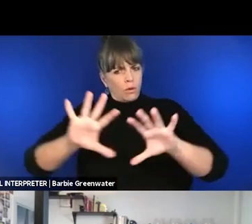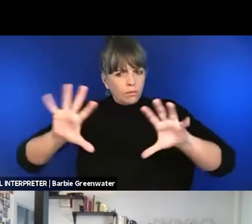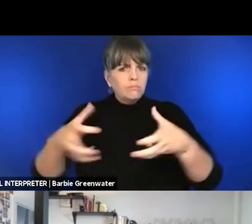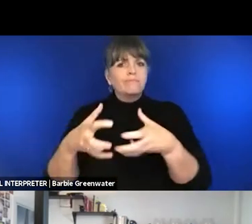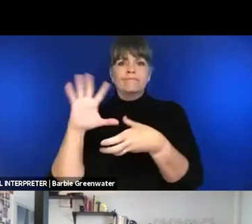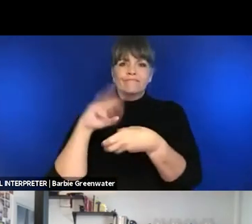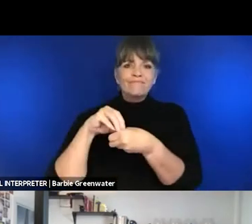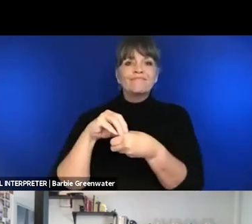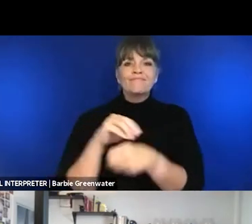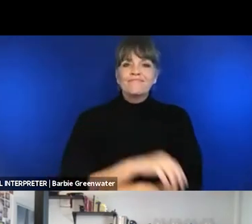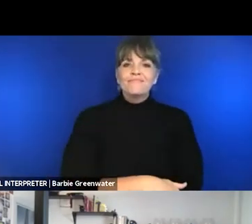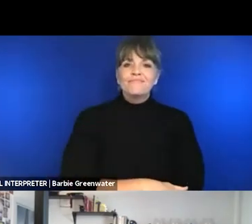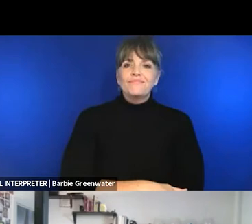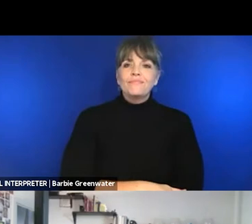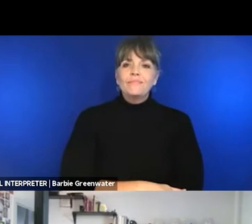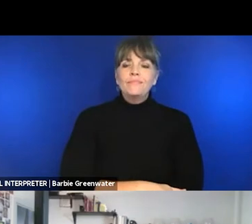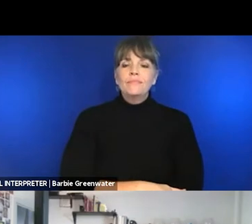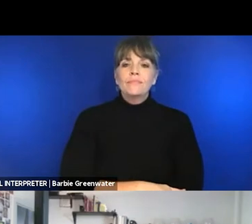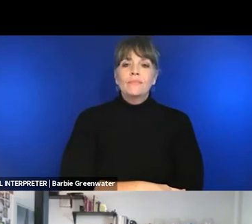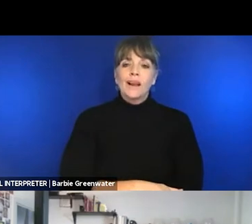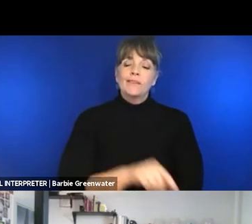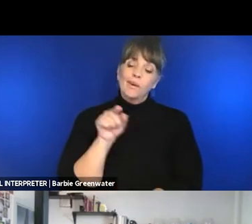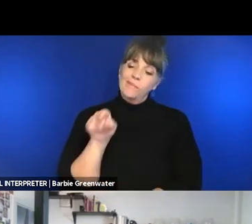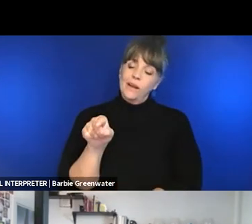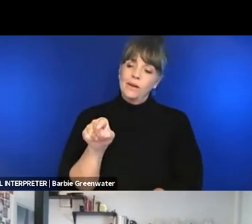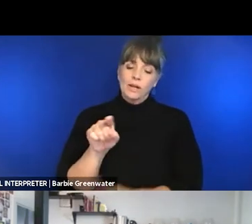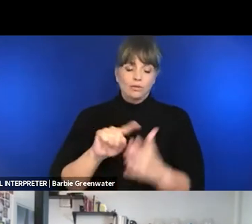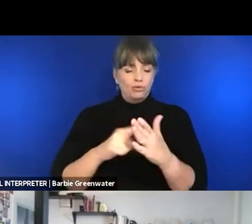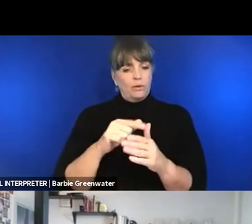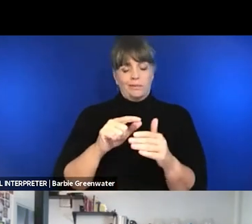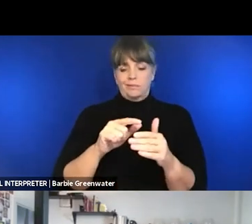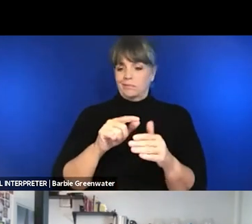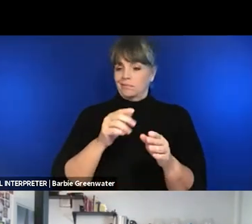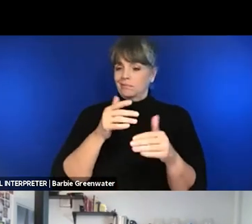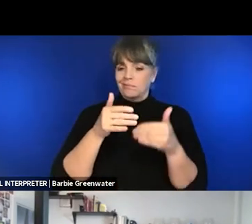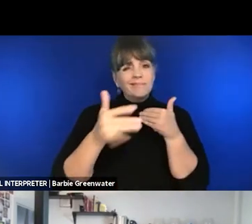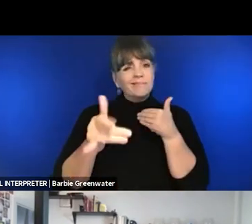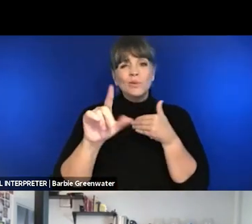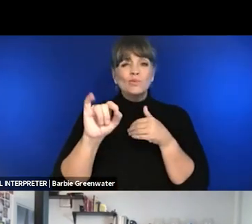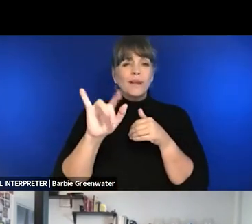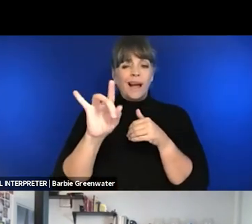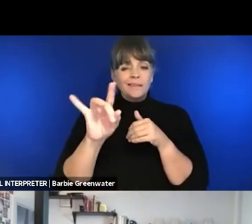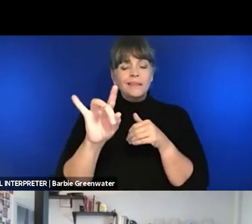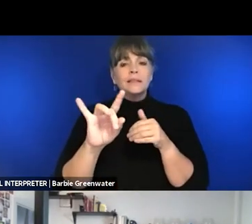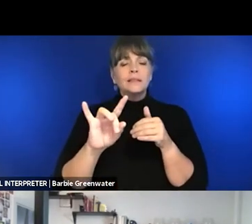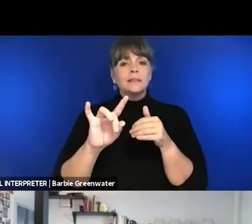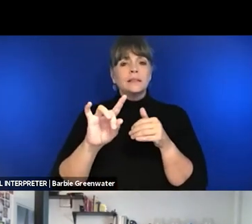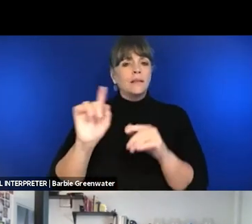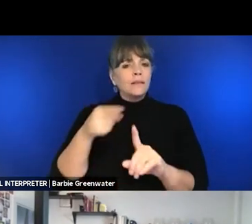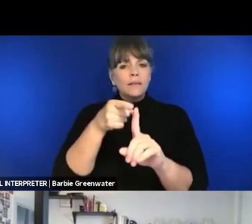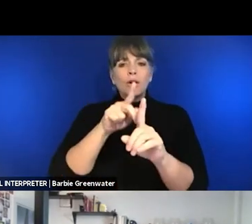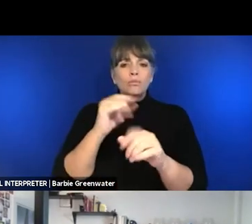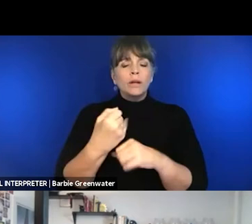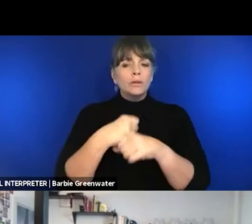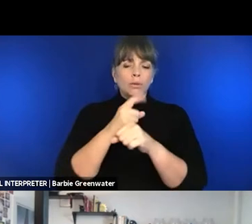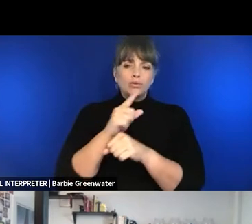of. So from there, starting in about 2018, I spearheaded the project to make sure that audio description became a standard